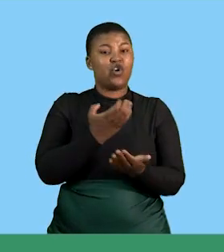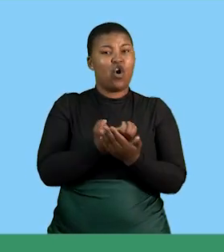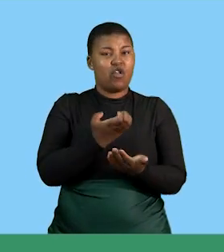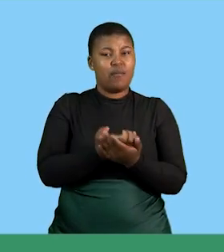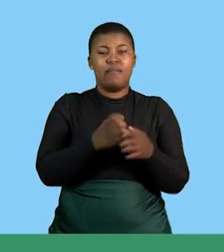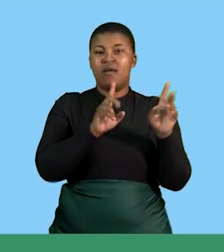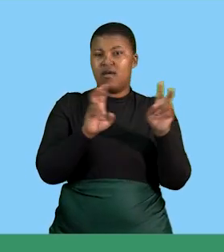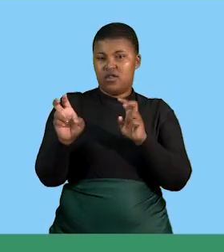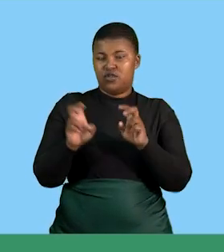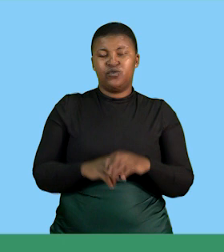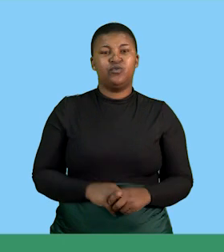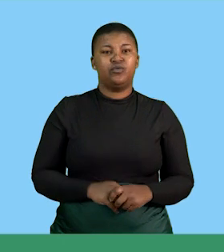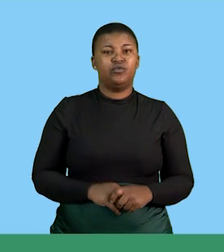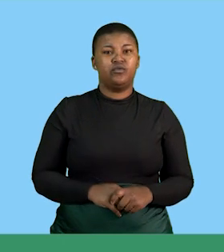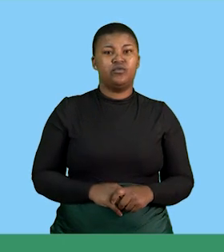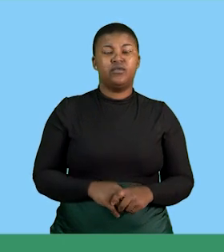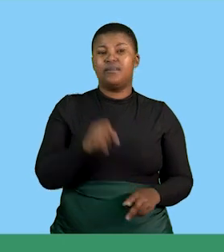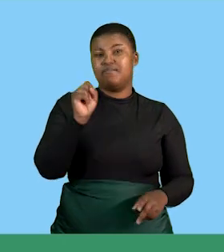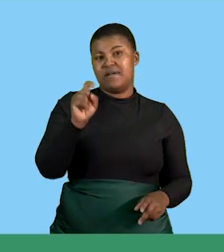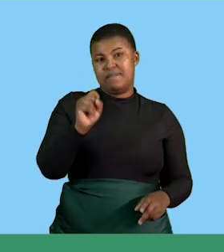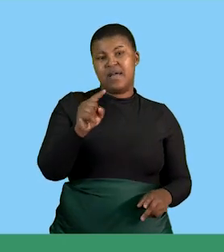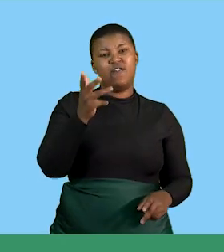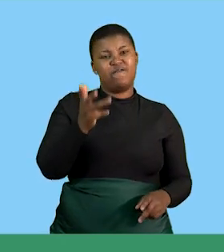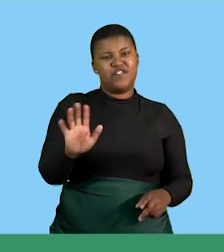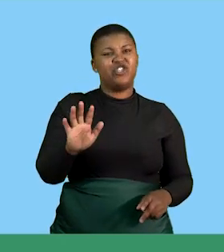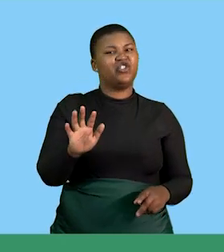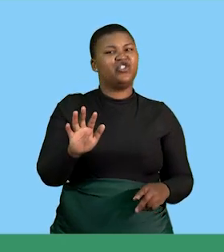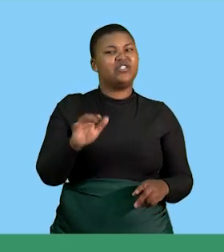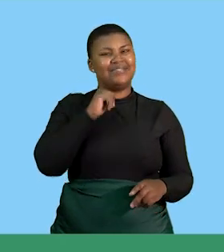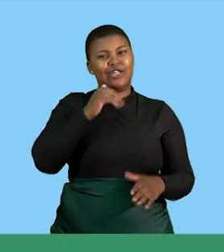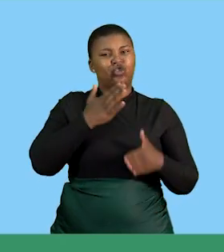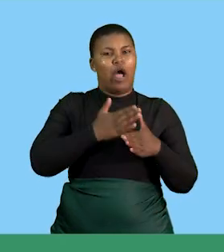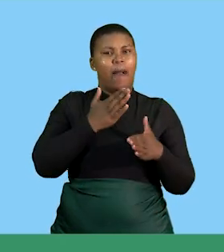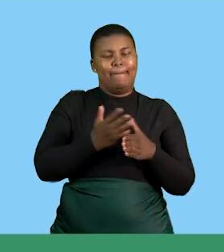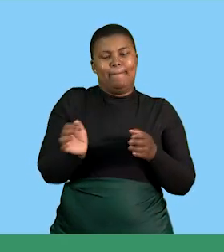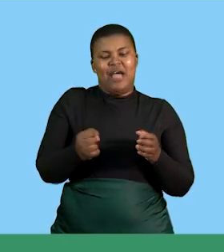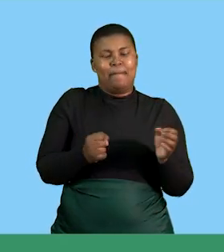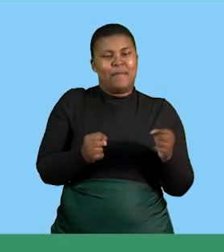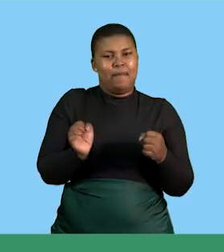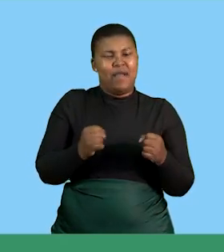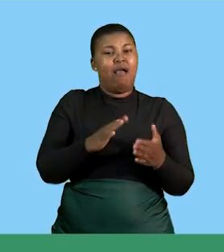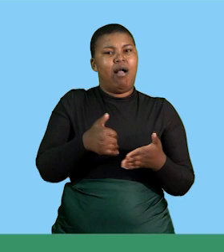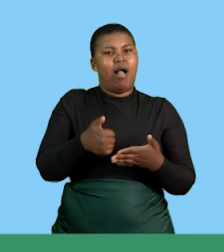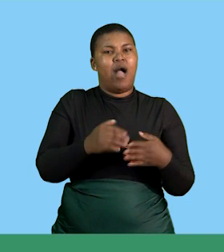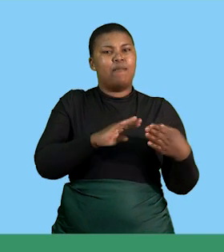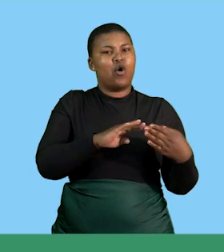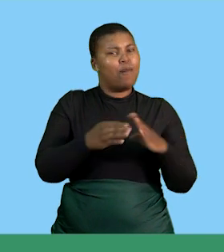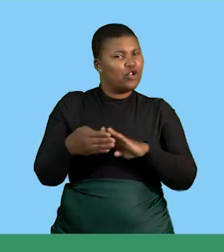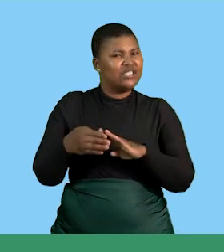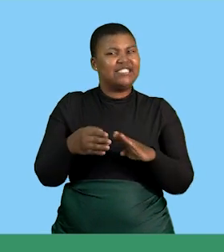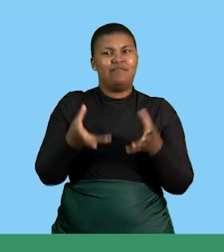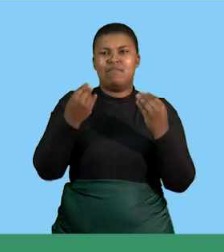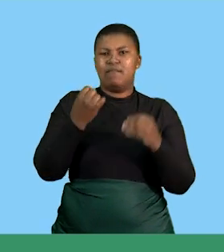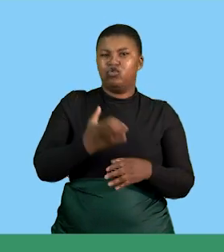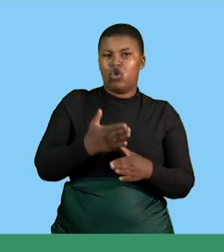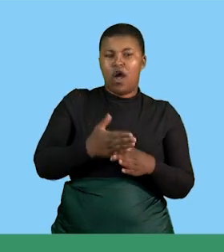this explanation, we specifically refer to job creation. So they assist the community with job creation as